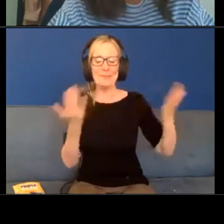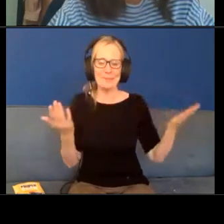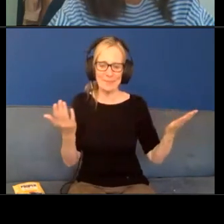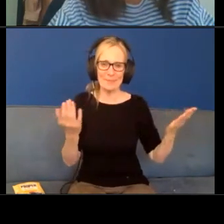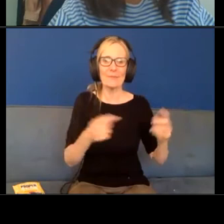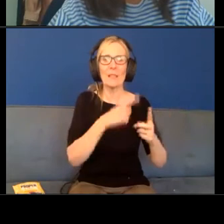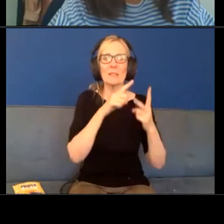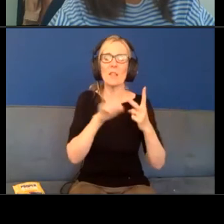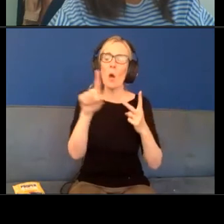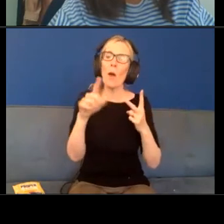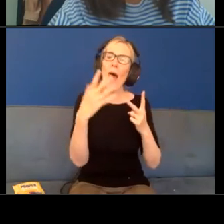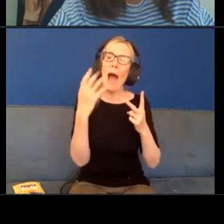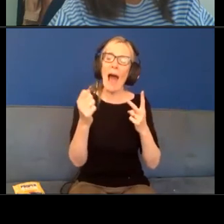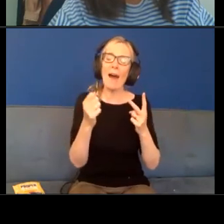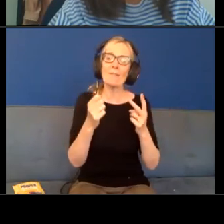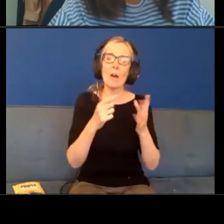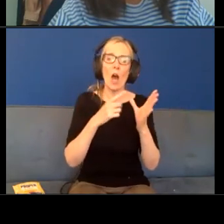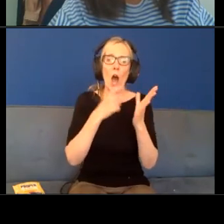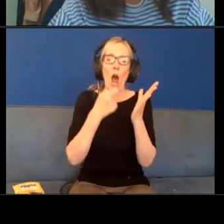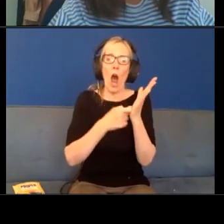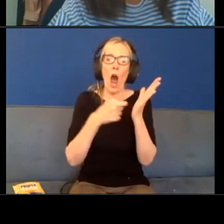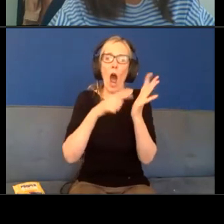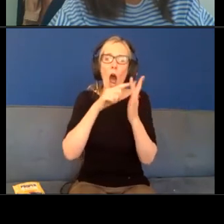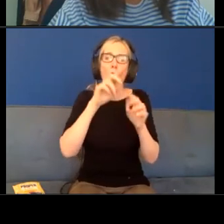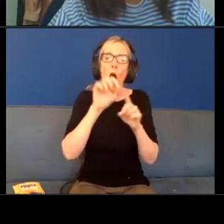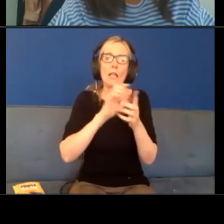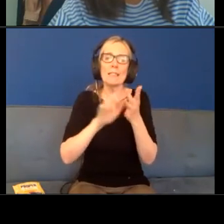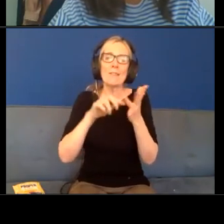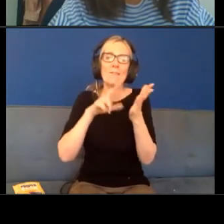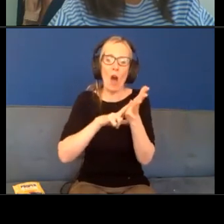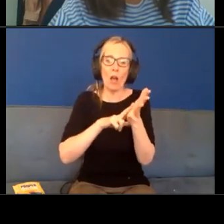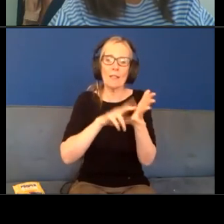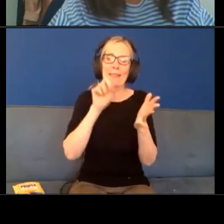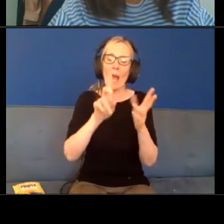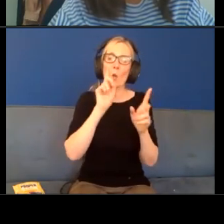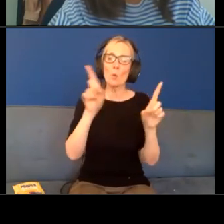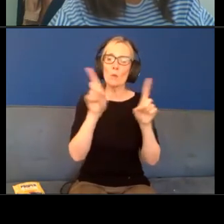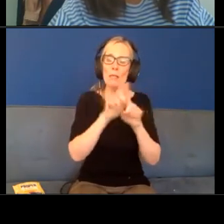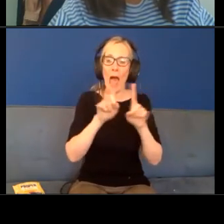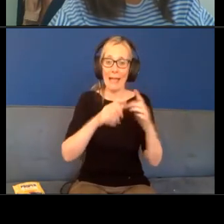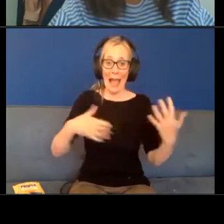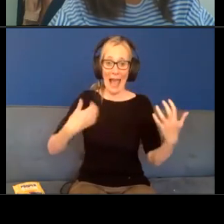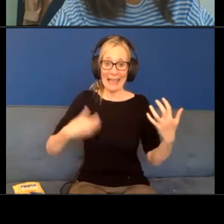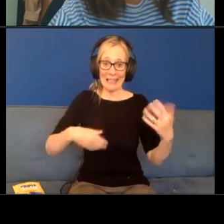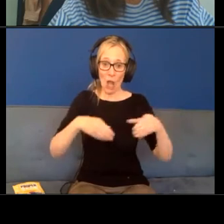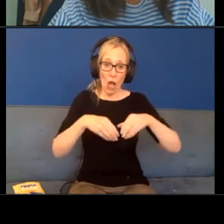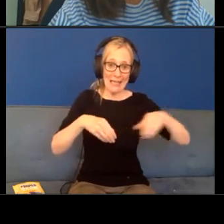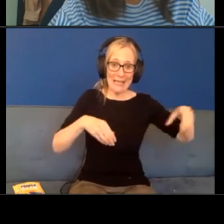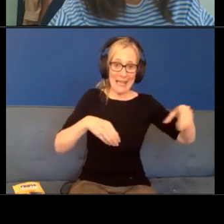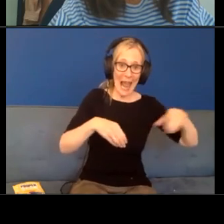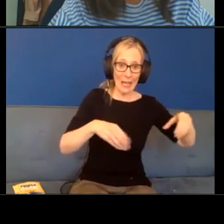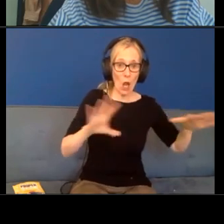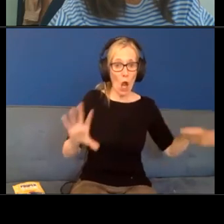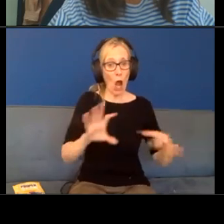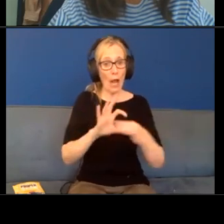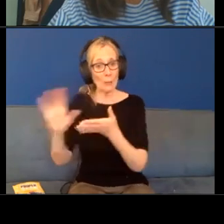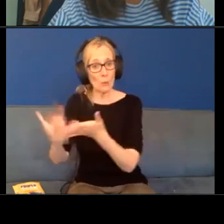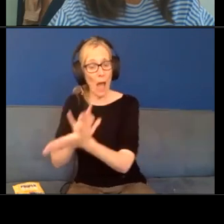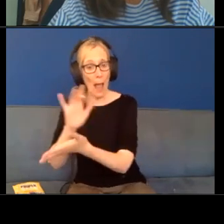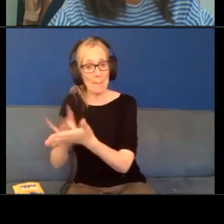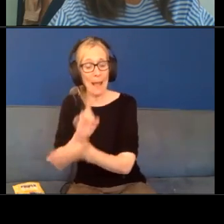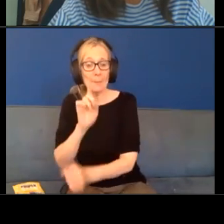the artiphon looks like the neck of a guitar, connects to an iPad, but you can use it just with one hand, or